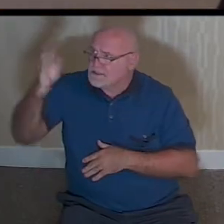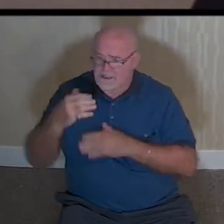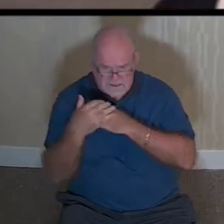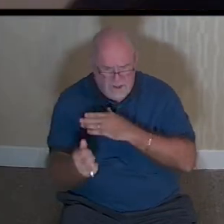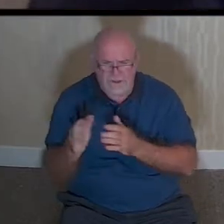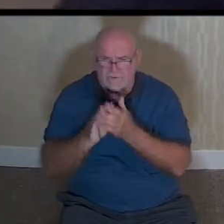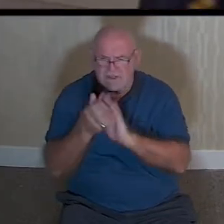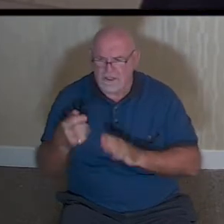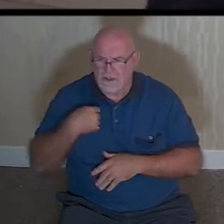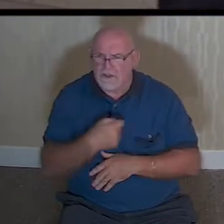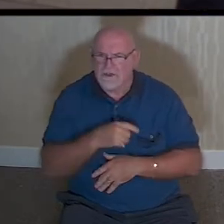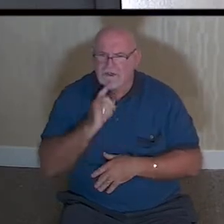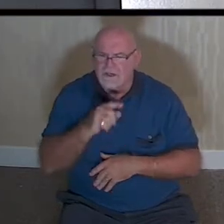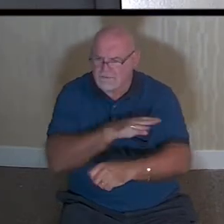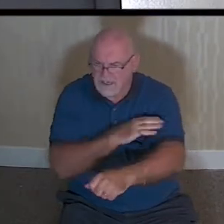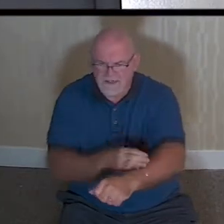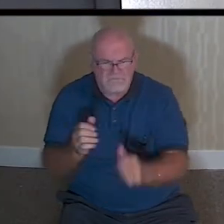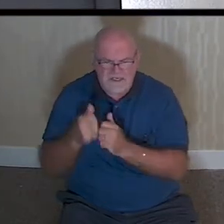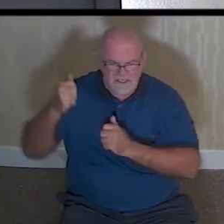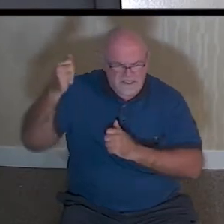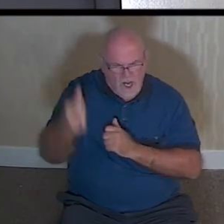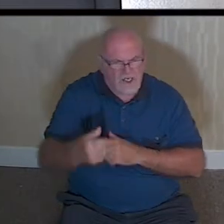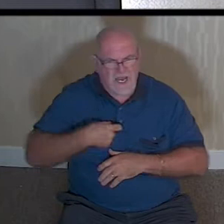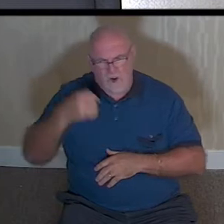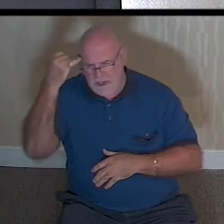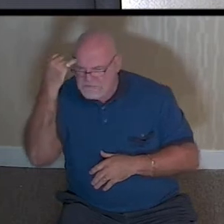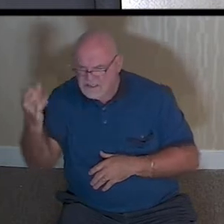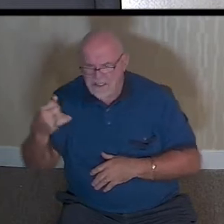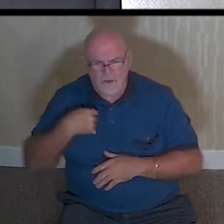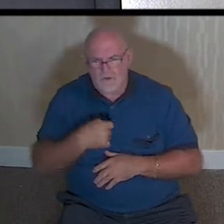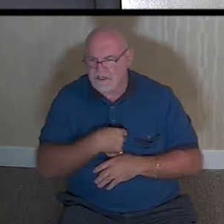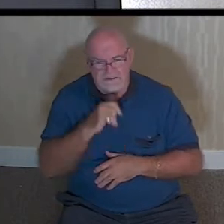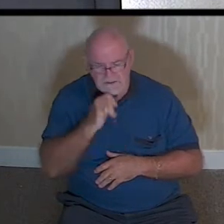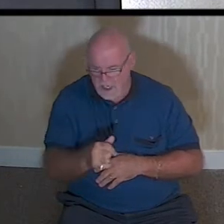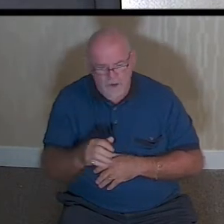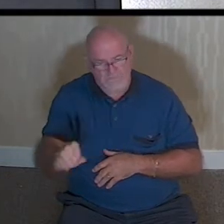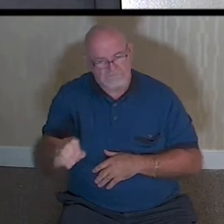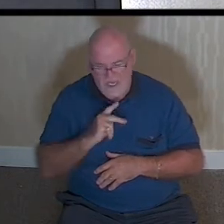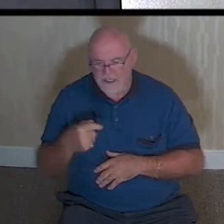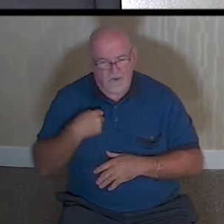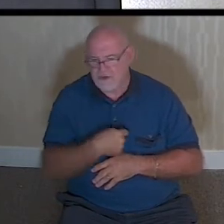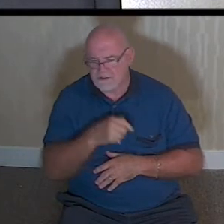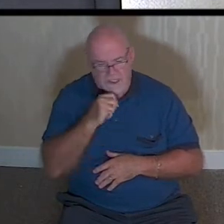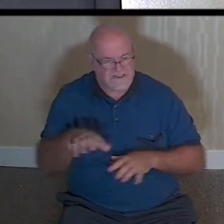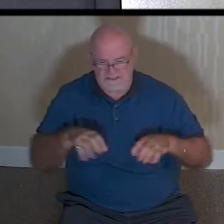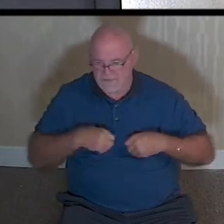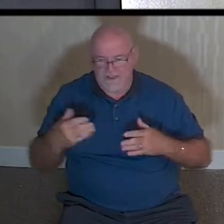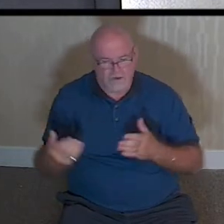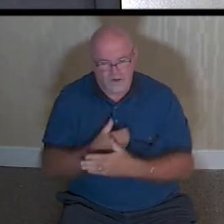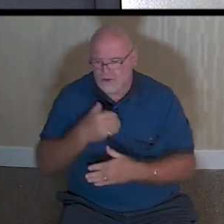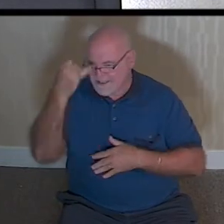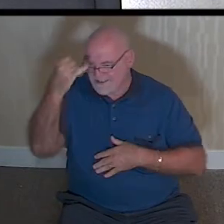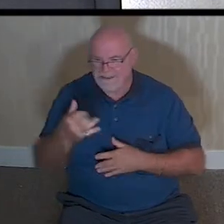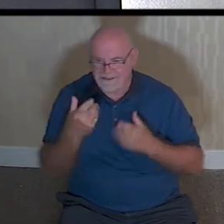be. We are powerful beyond our greatest imagination. We're not going back. We're not taking new ideas and